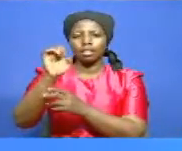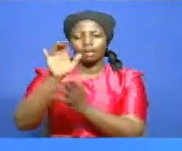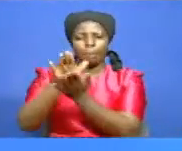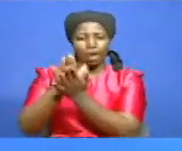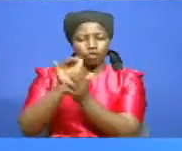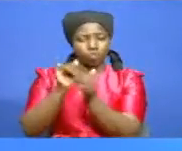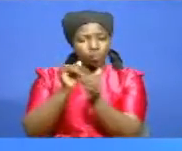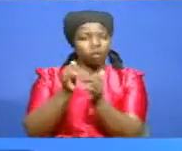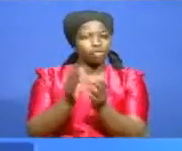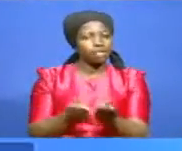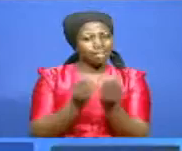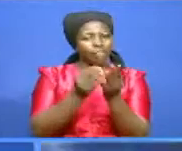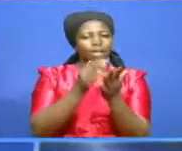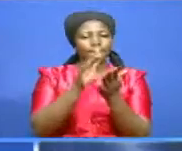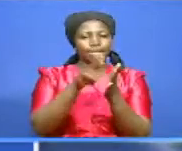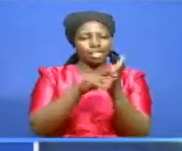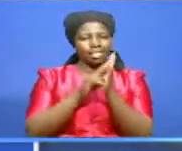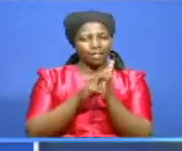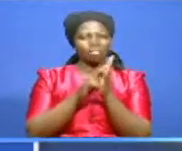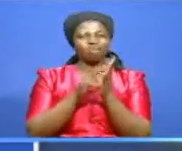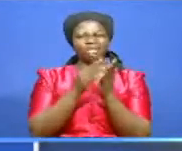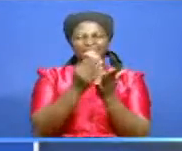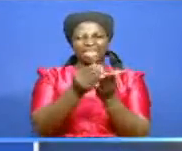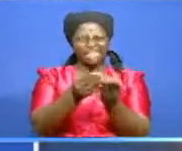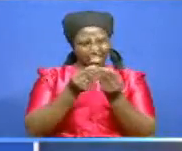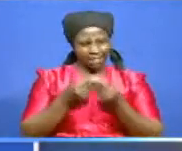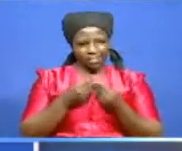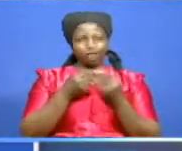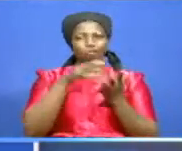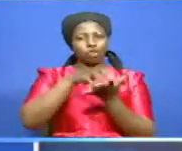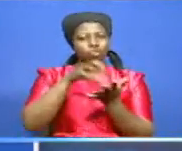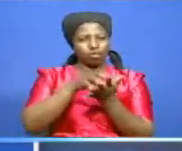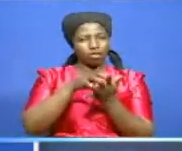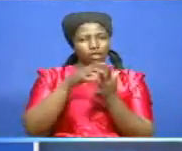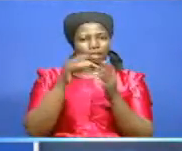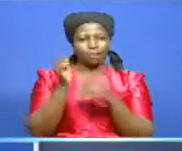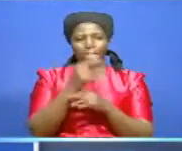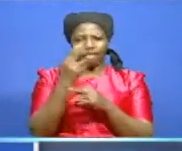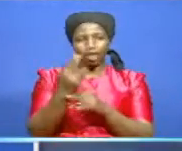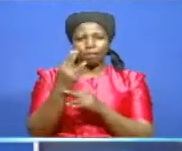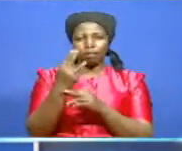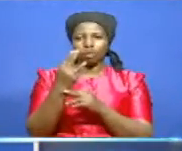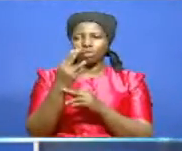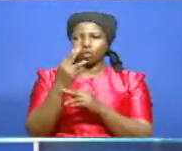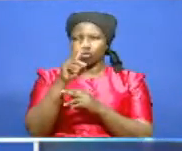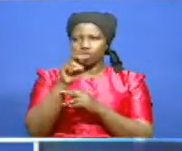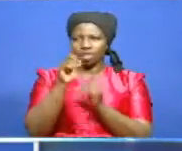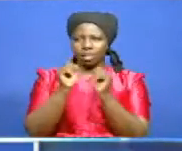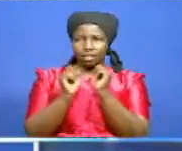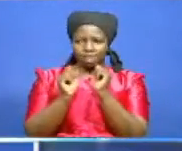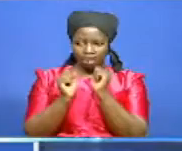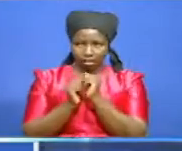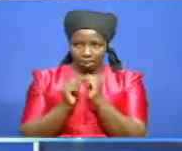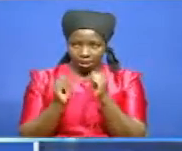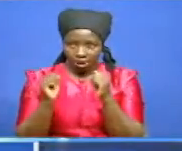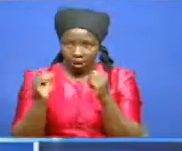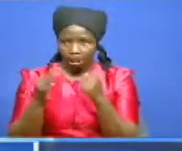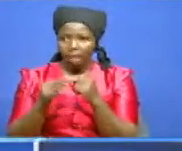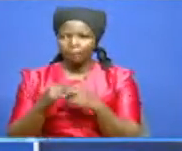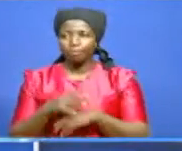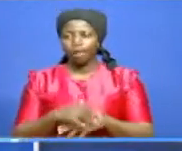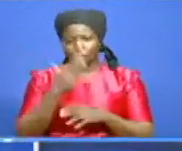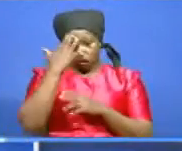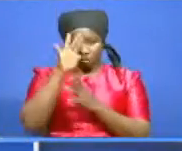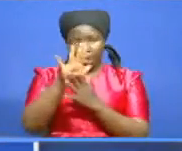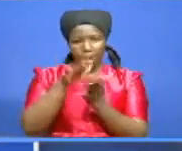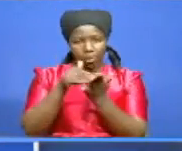in April 2016 due to the weakened financial position. Central Bank Governor Dr. Patrick Njoroge has appointed